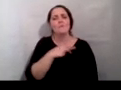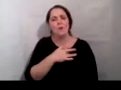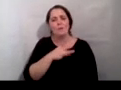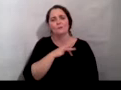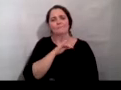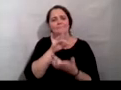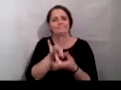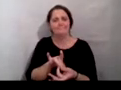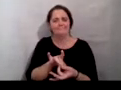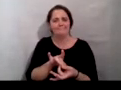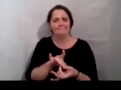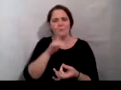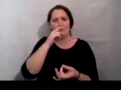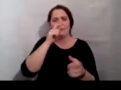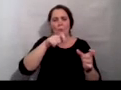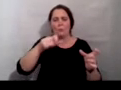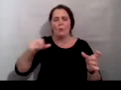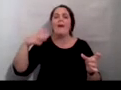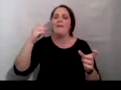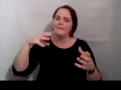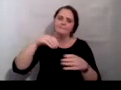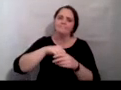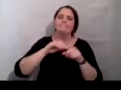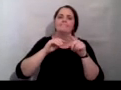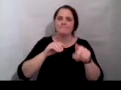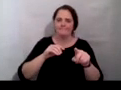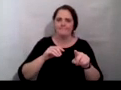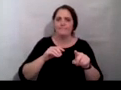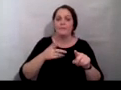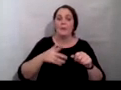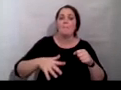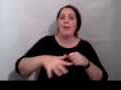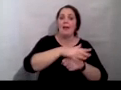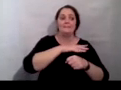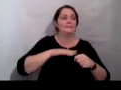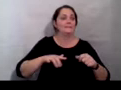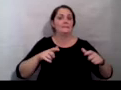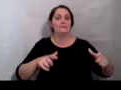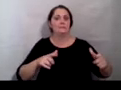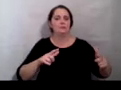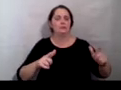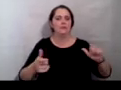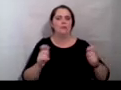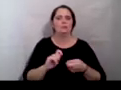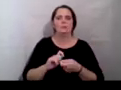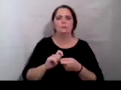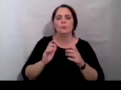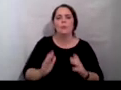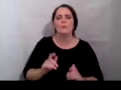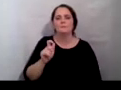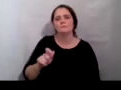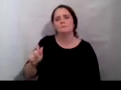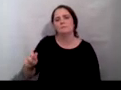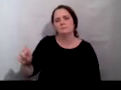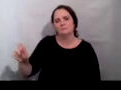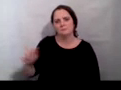always there notionally. So that shifting and changing between people and place in the titles is also